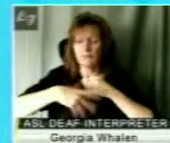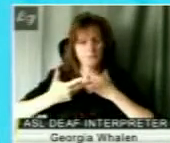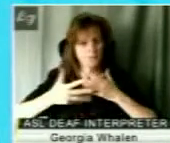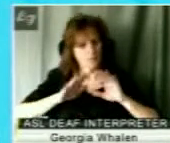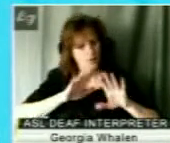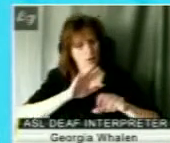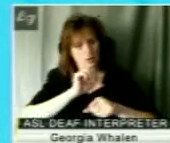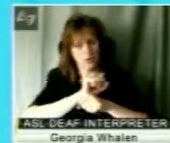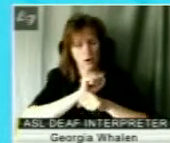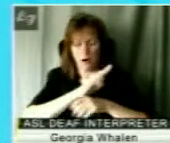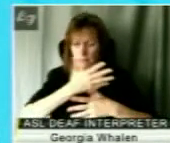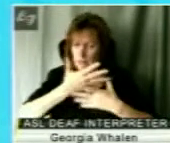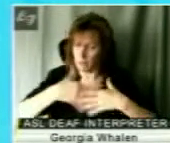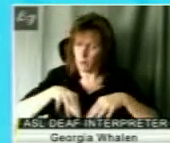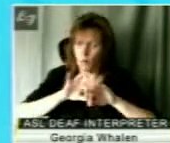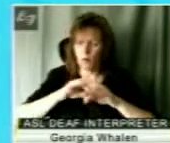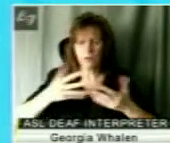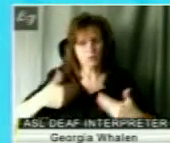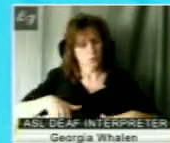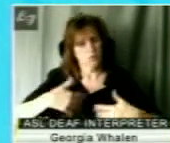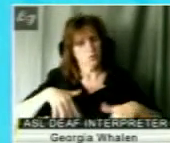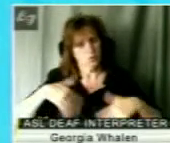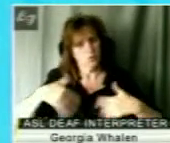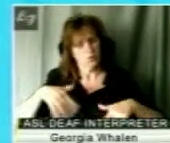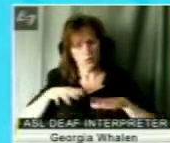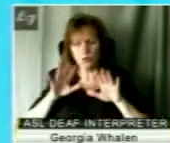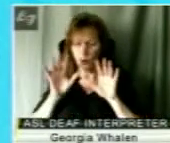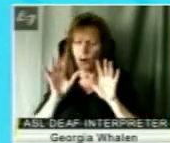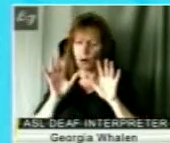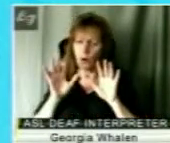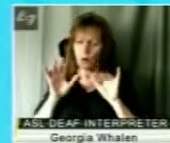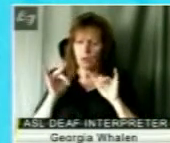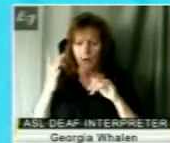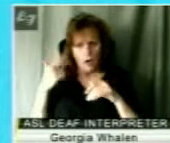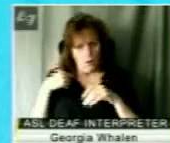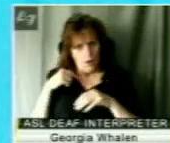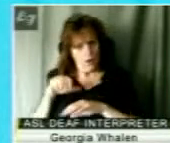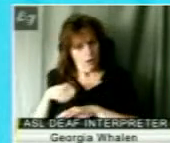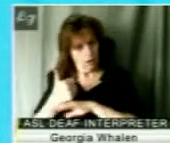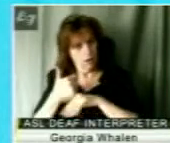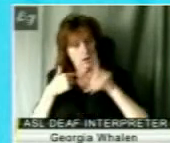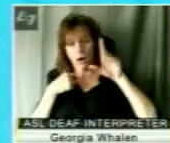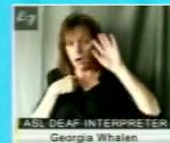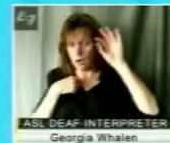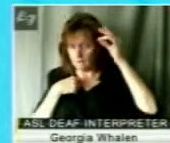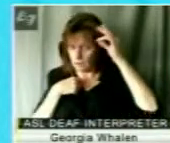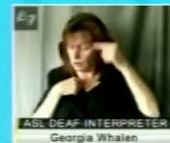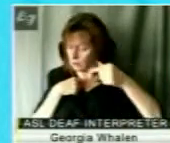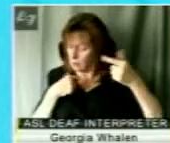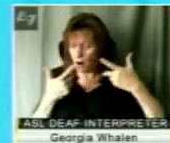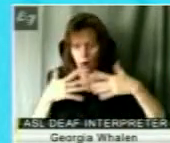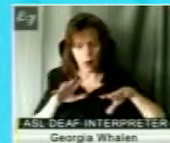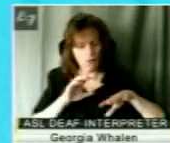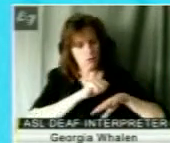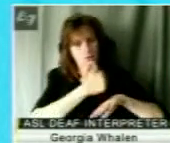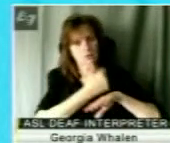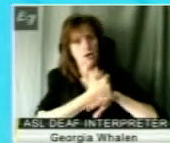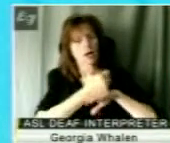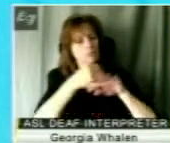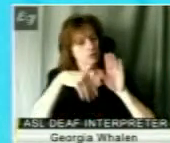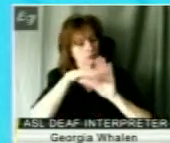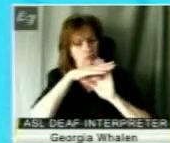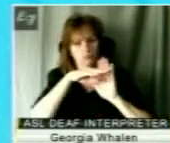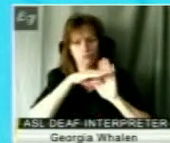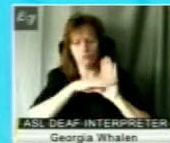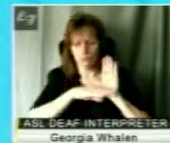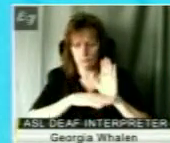and so we have to figure something out. And that's why the federal government put in place, you know, protocols in terms of what the expectations